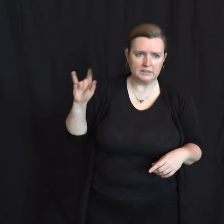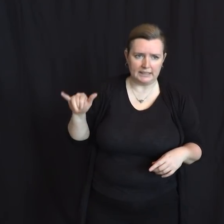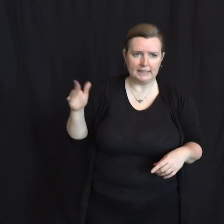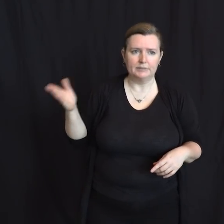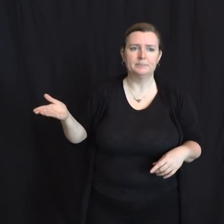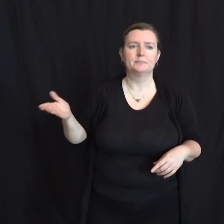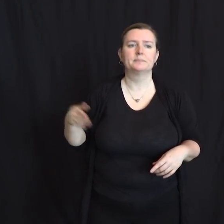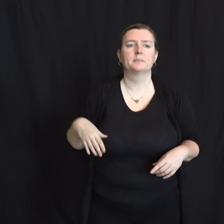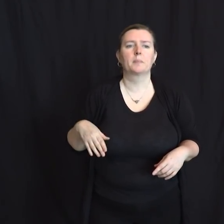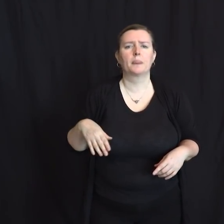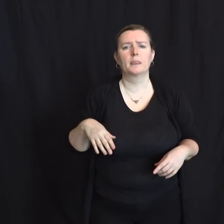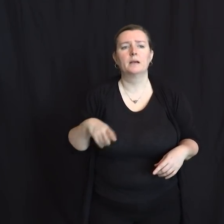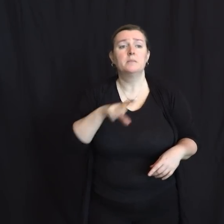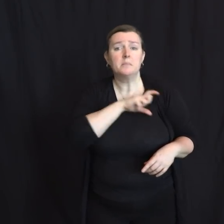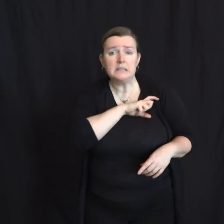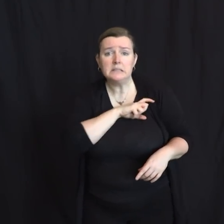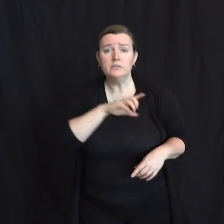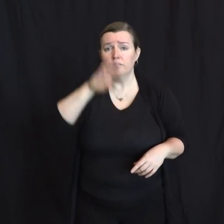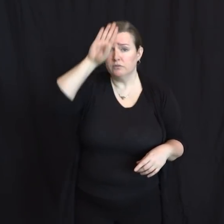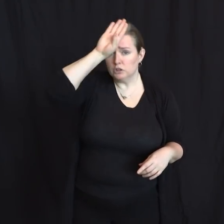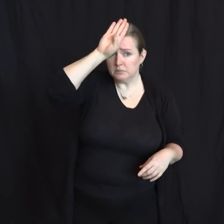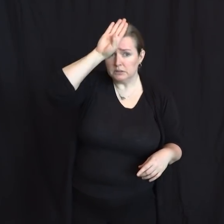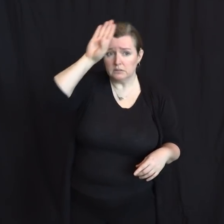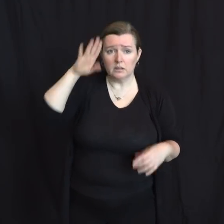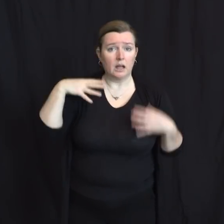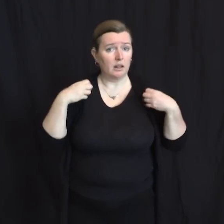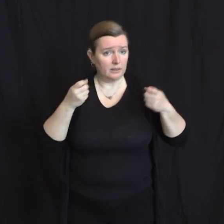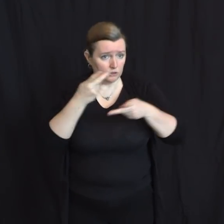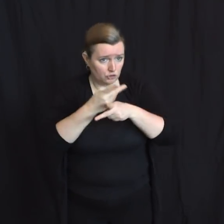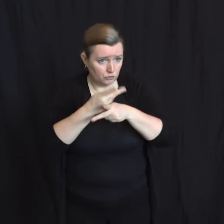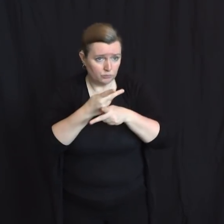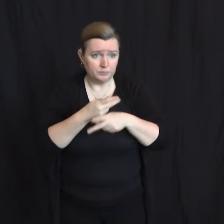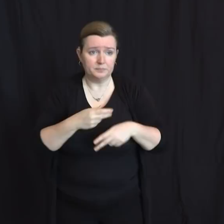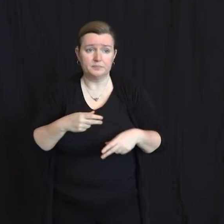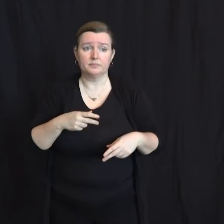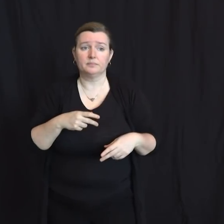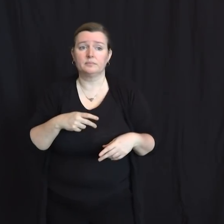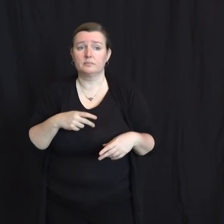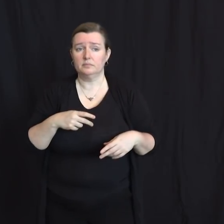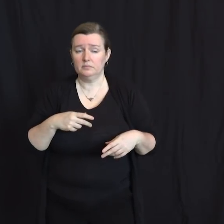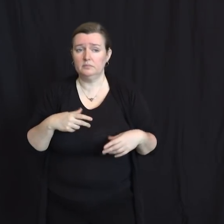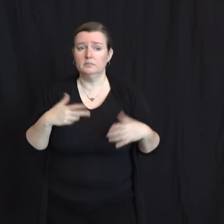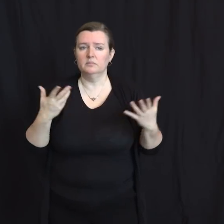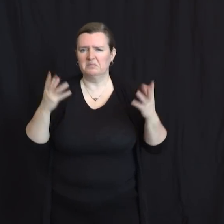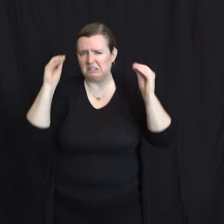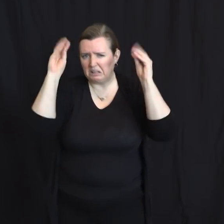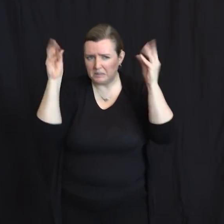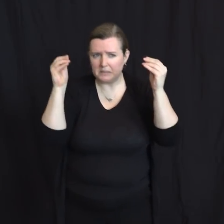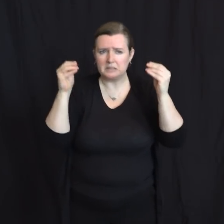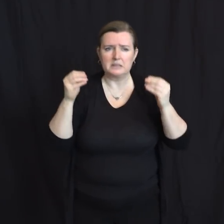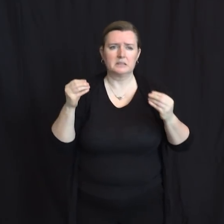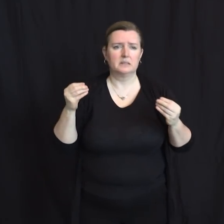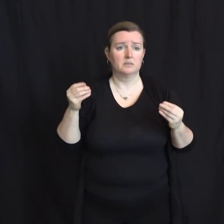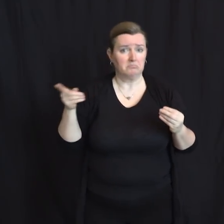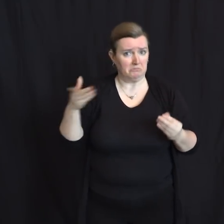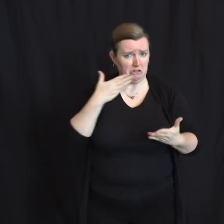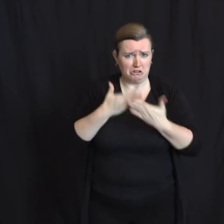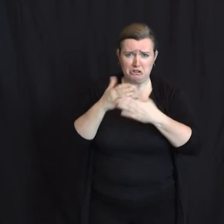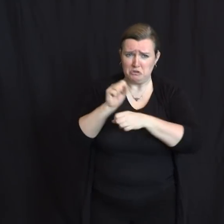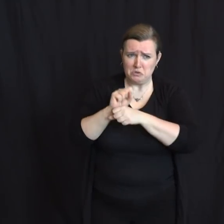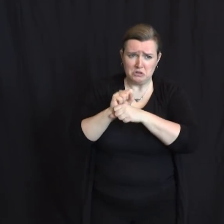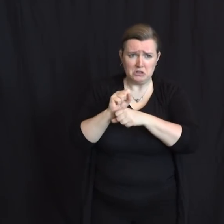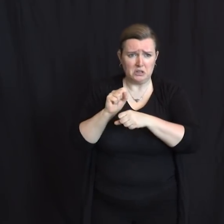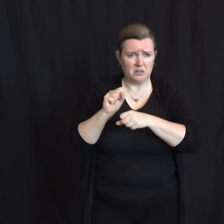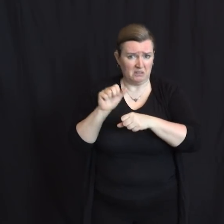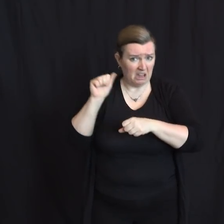responders, I think healthcare workers, first responders, what is the, how do we rate the job they're doing? A++++.